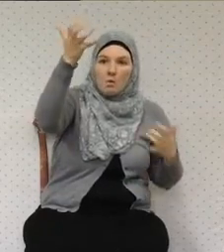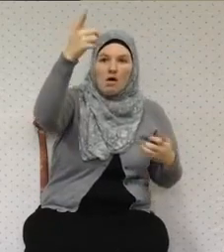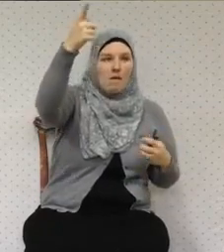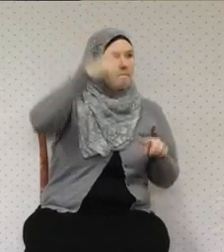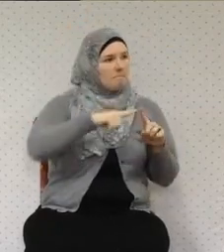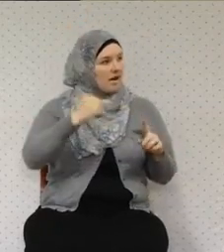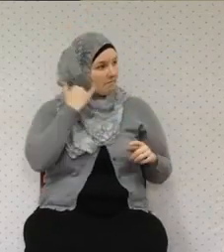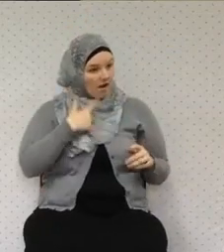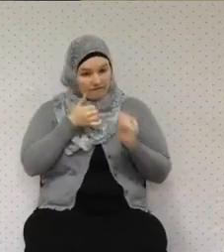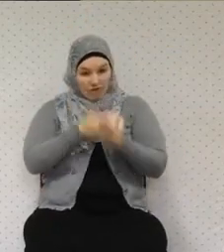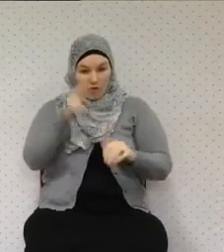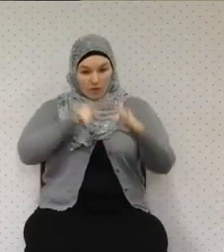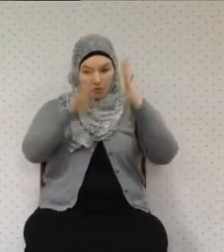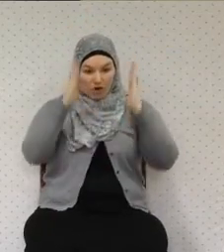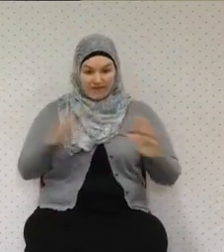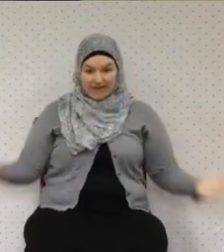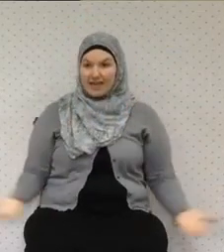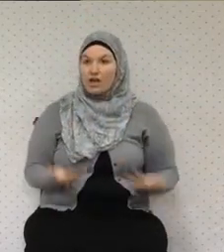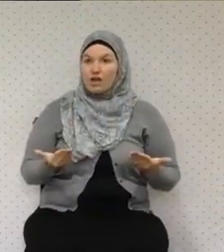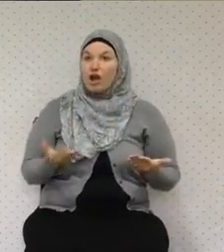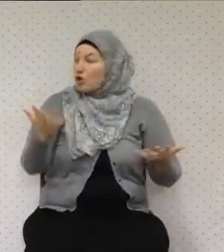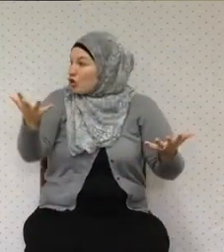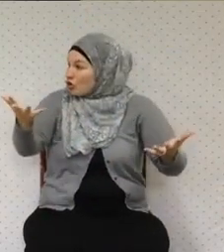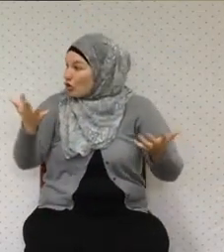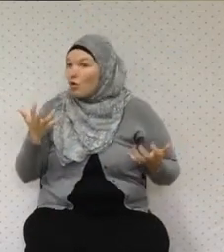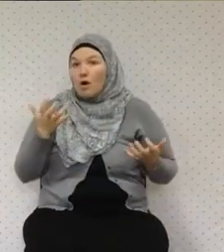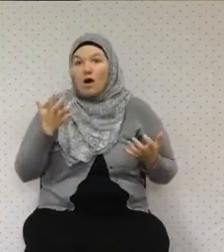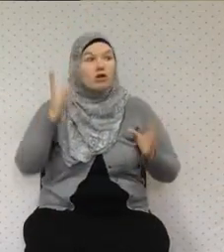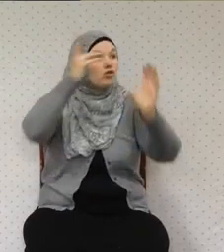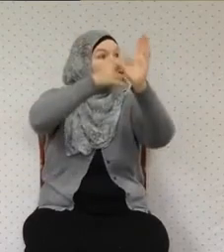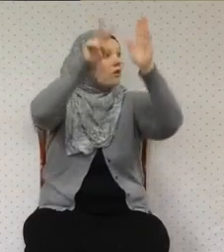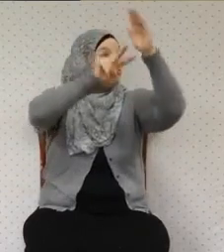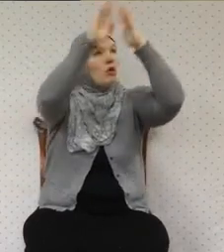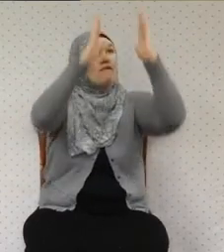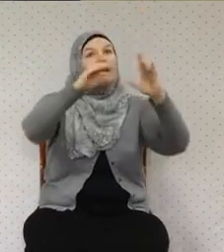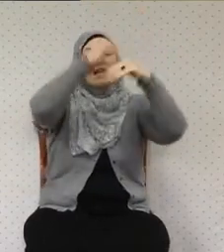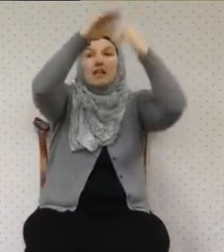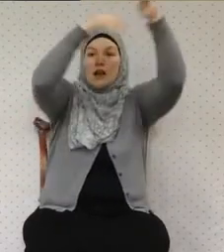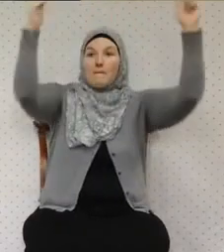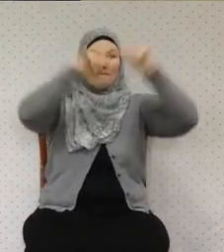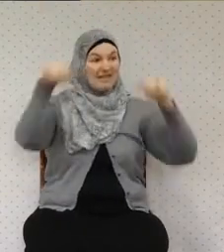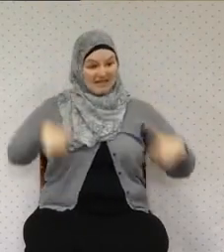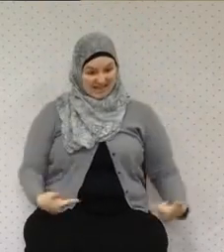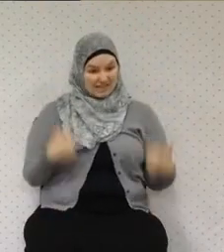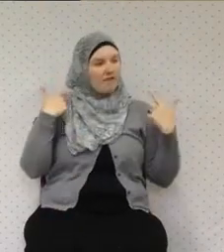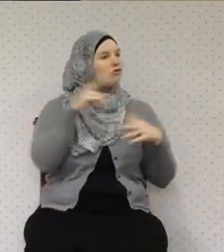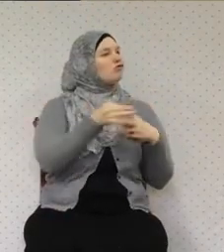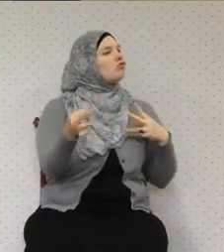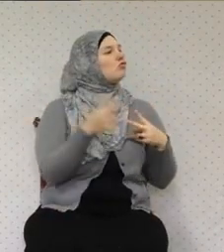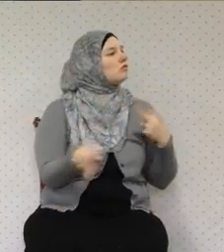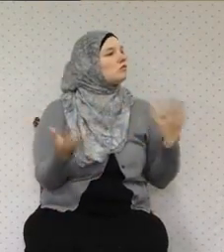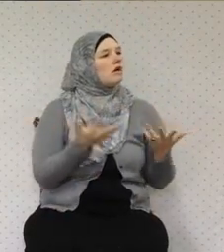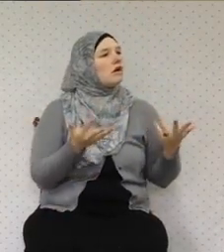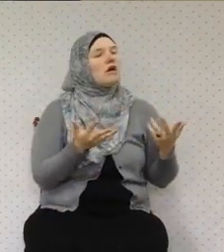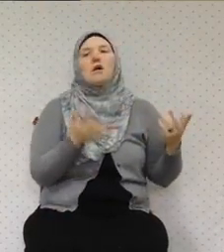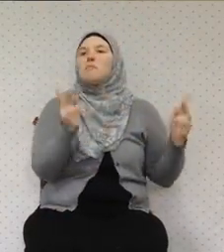test. So do you love to be with the Prophet in the hereafter? But then in this life, you choose to be